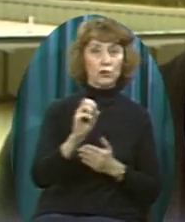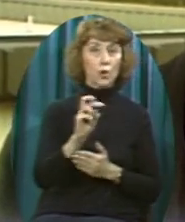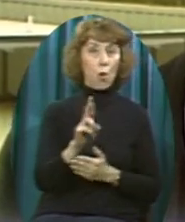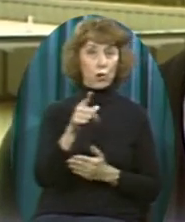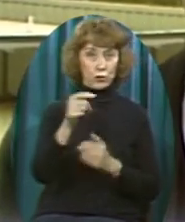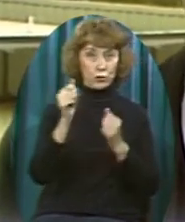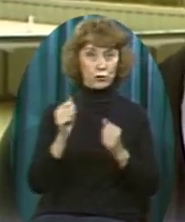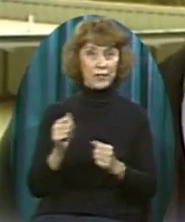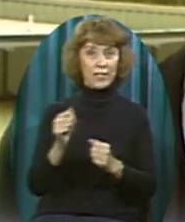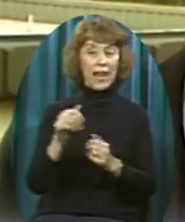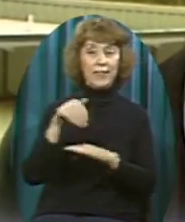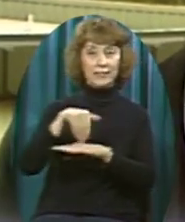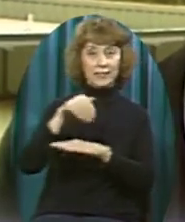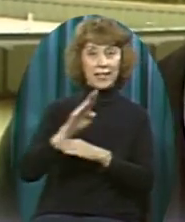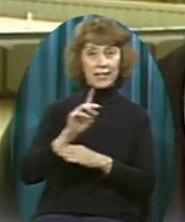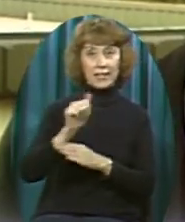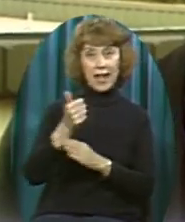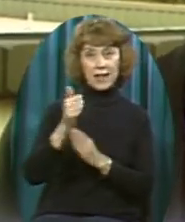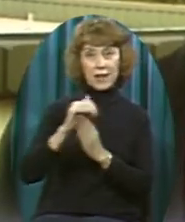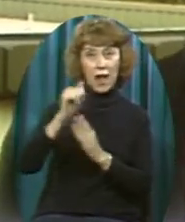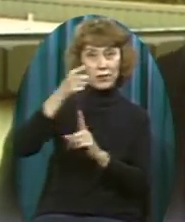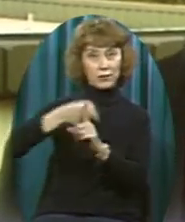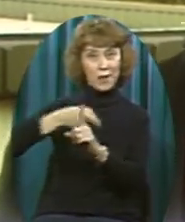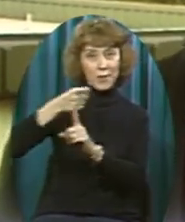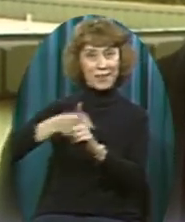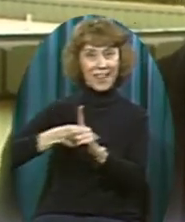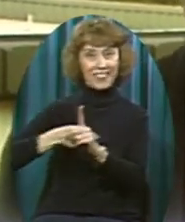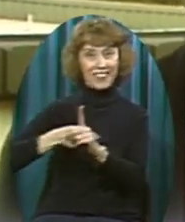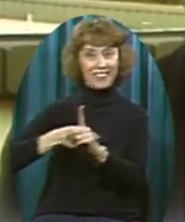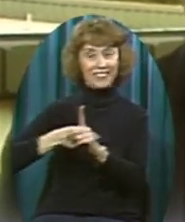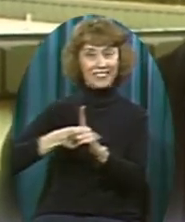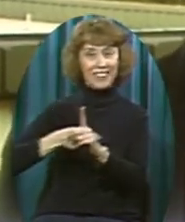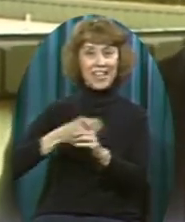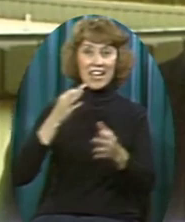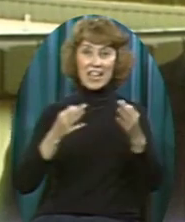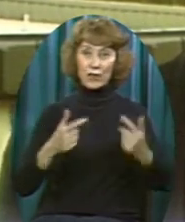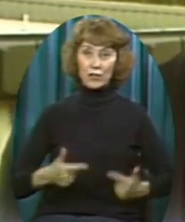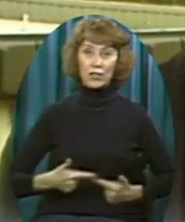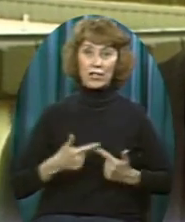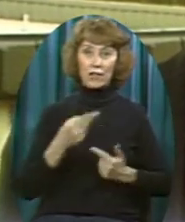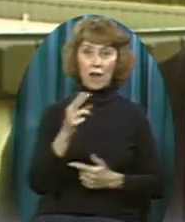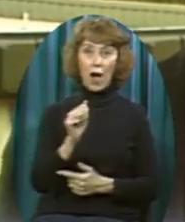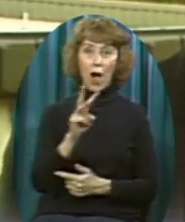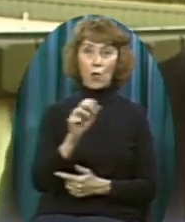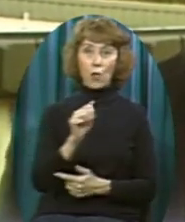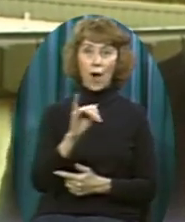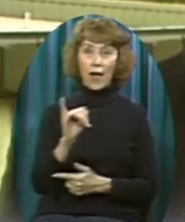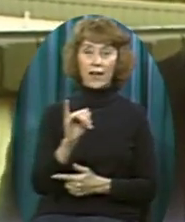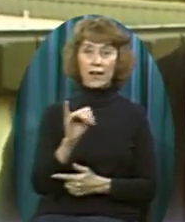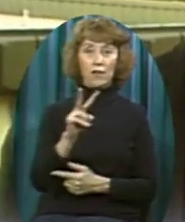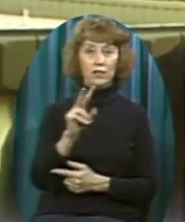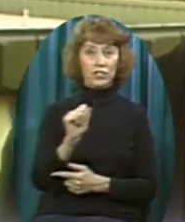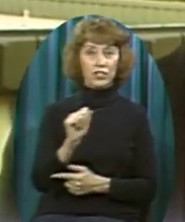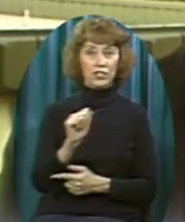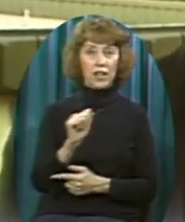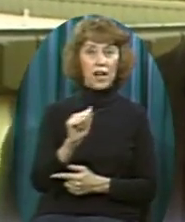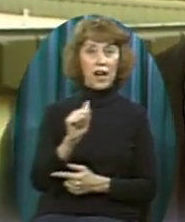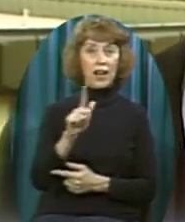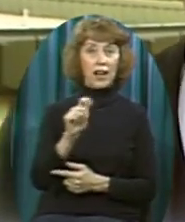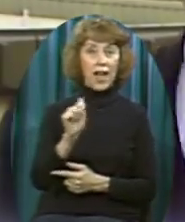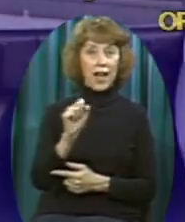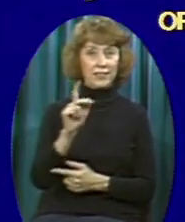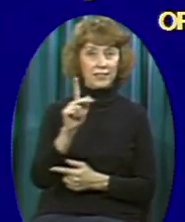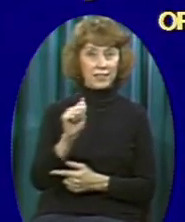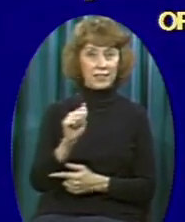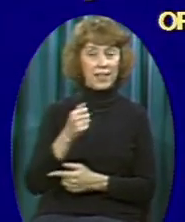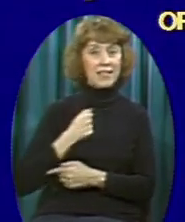your claim on Liberty Mountain. If you live in Virginia, Hawaii, Alaska, or Canada, that telephone number on the screen will not work for you.